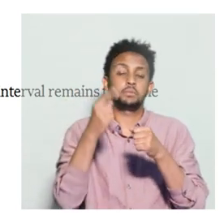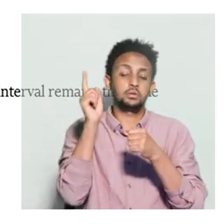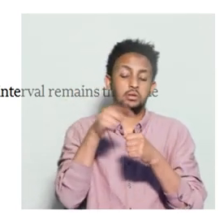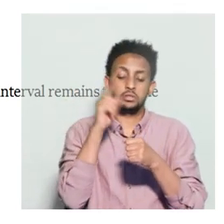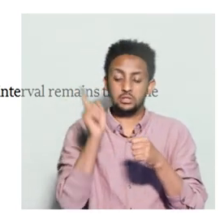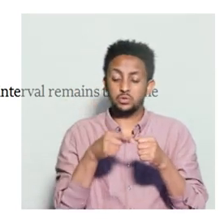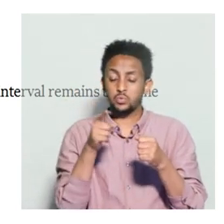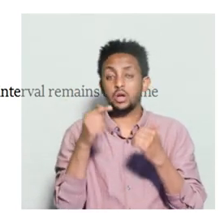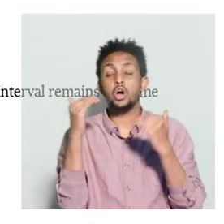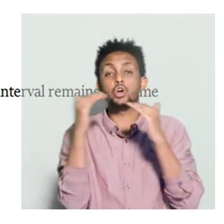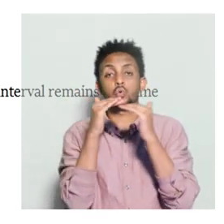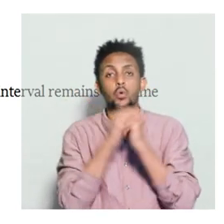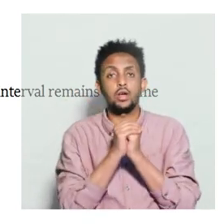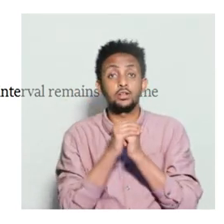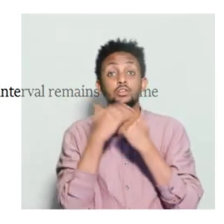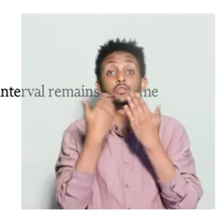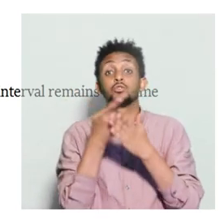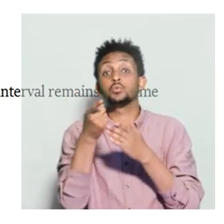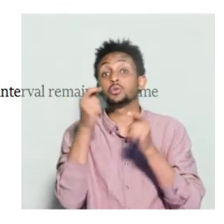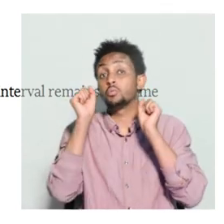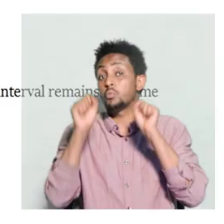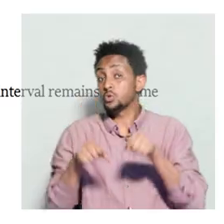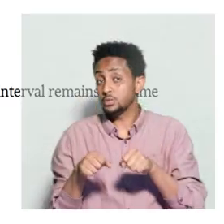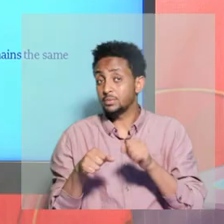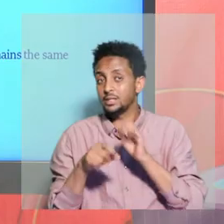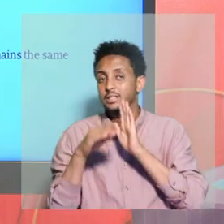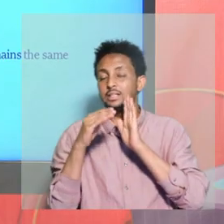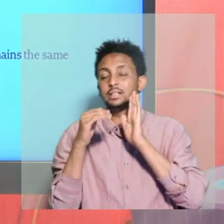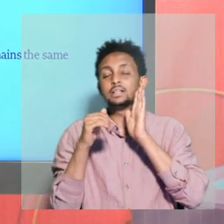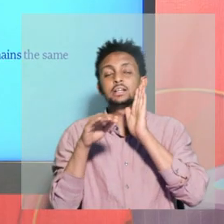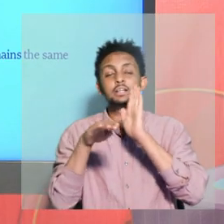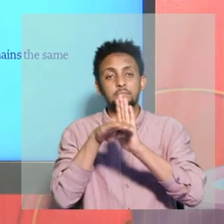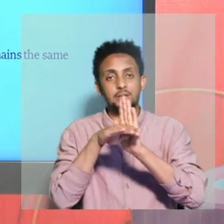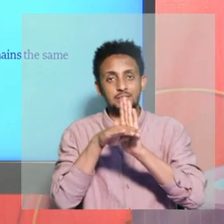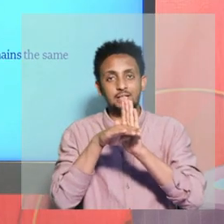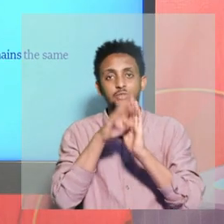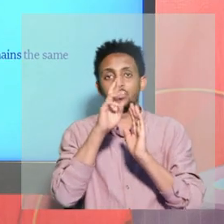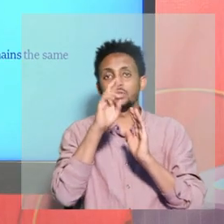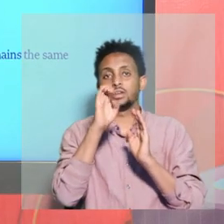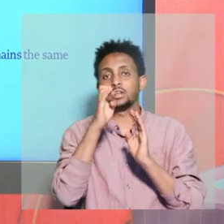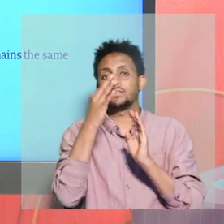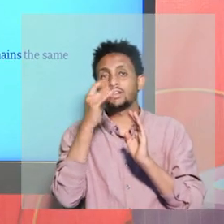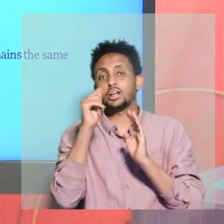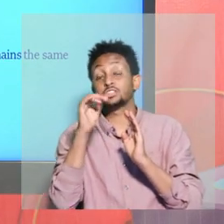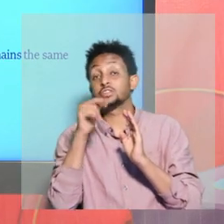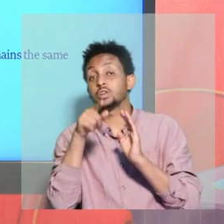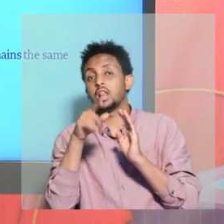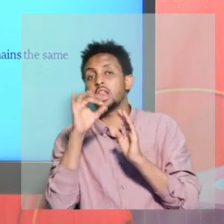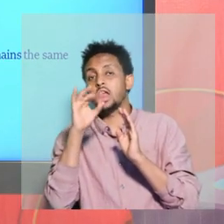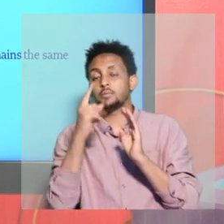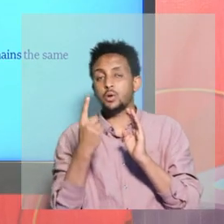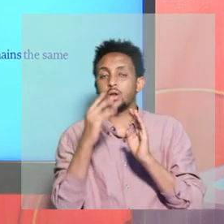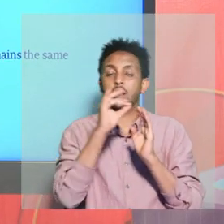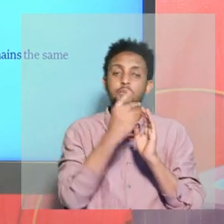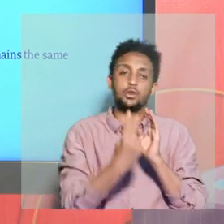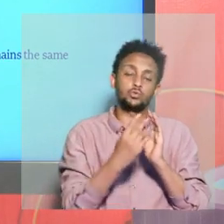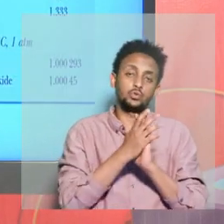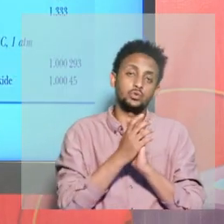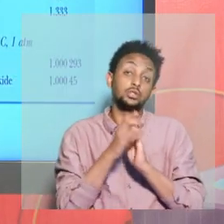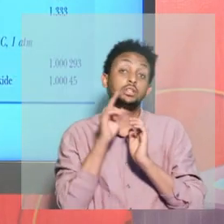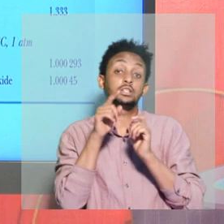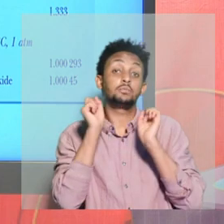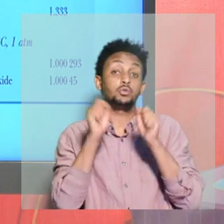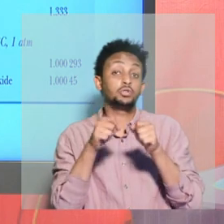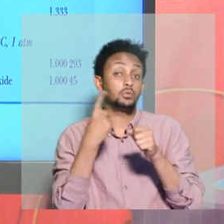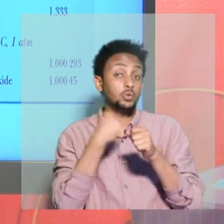out because they are equal. Therefore, it's also possible to represent the law of refraction using lambda 1 over lambda 2. As well,